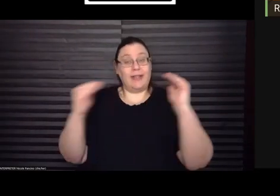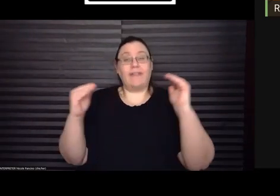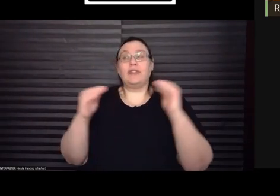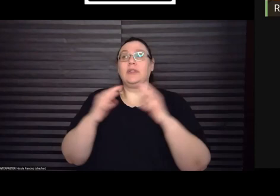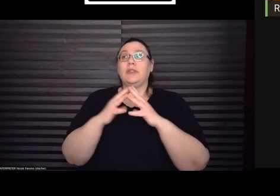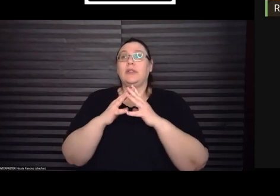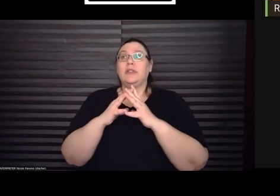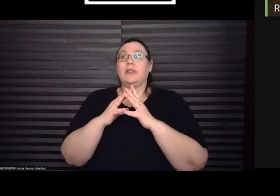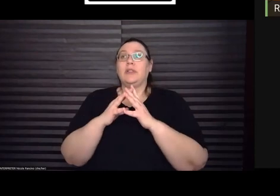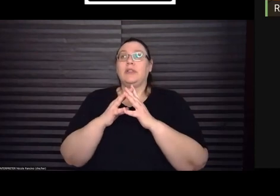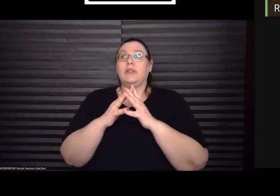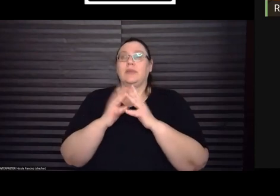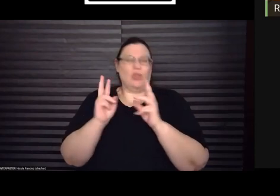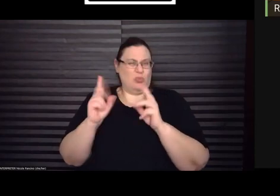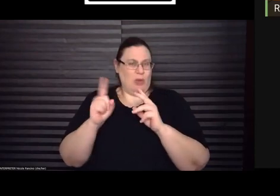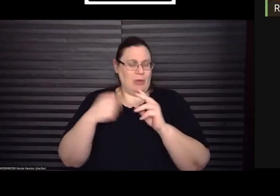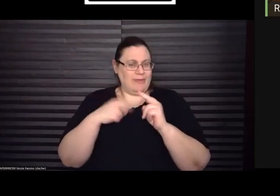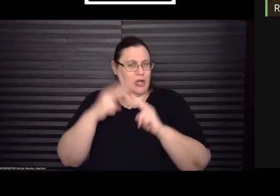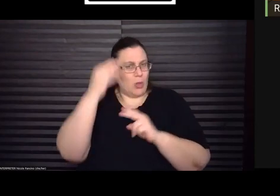trying to